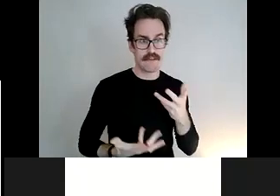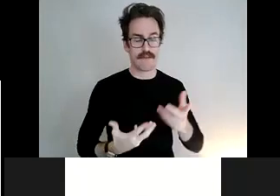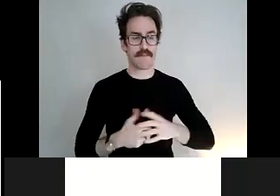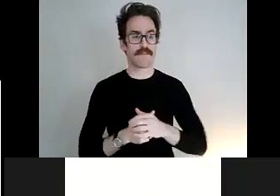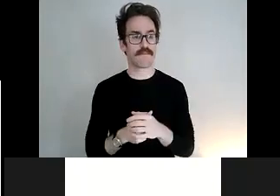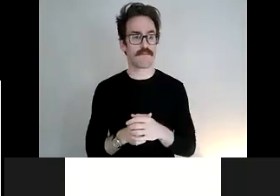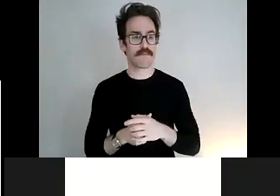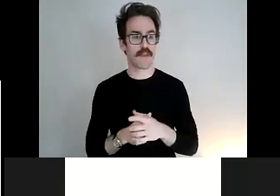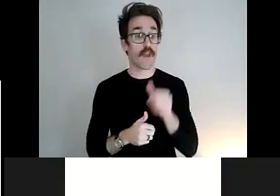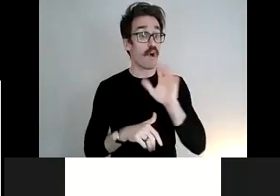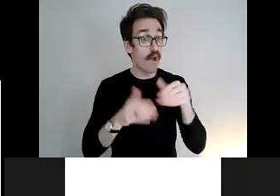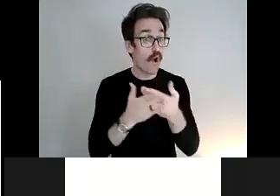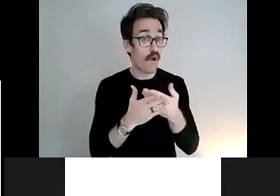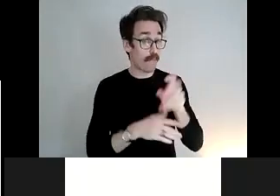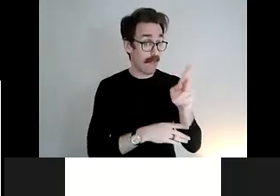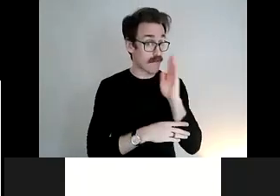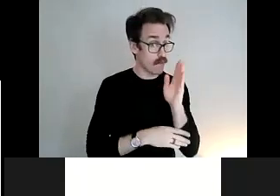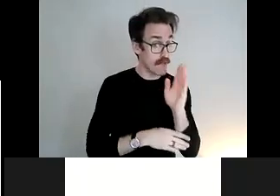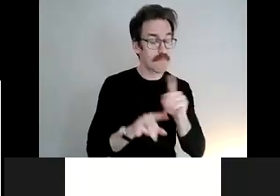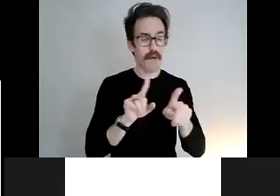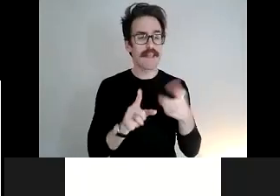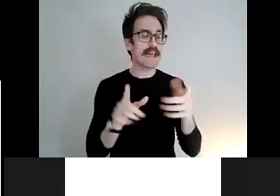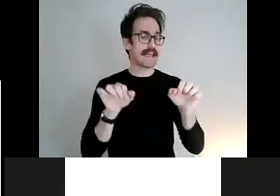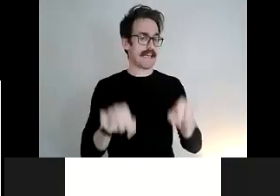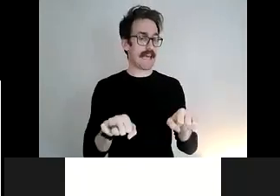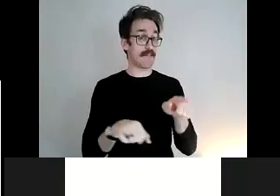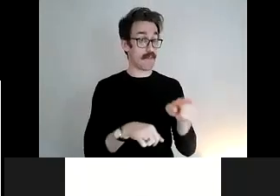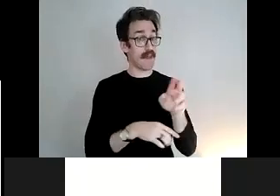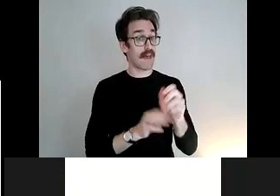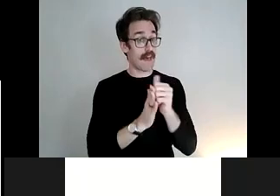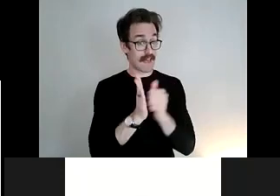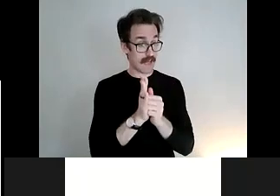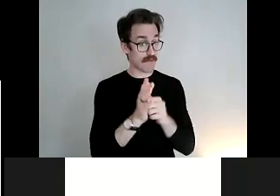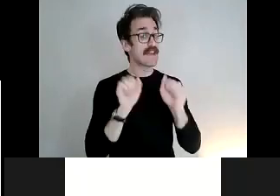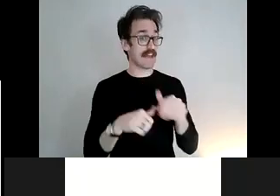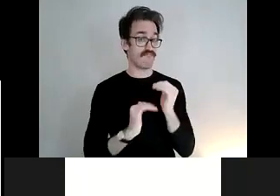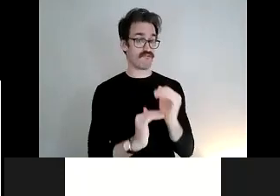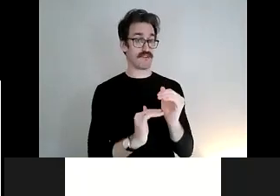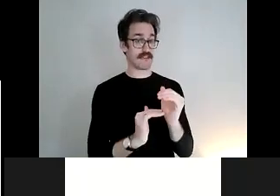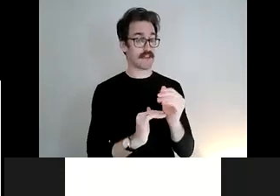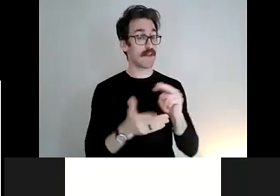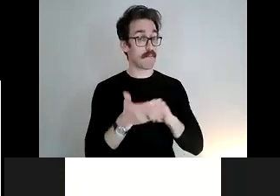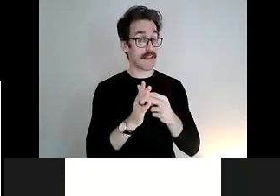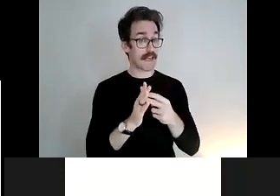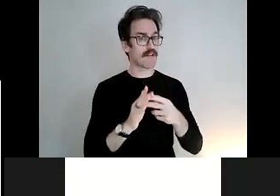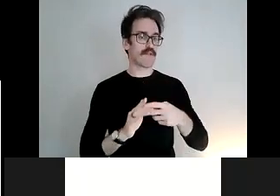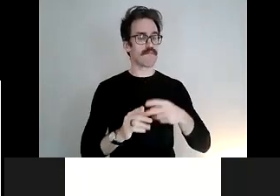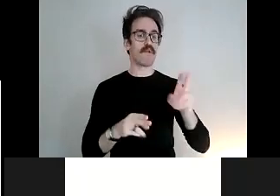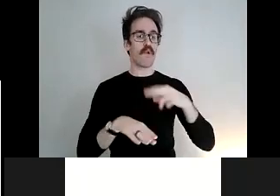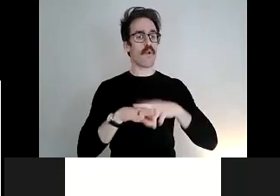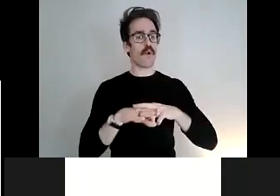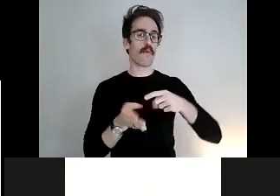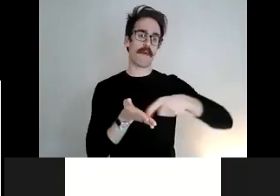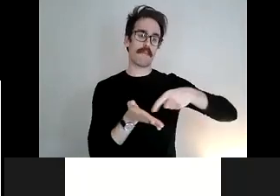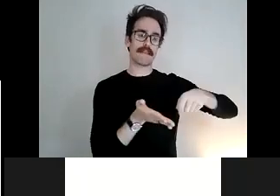all of them do, but the bank has the ability to restrict the account and only allow payments to come out that the person needs to have come out,